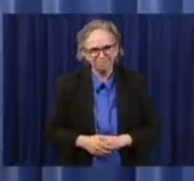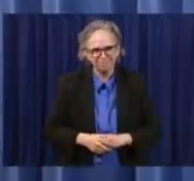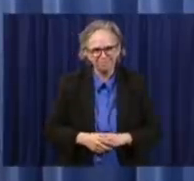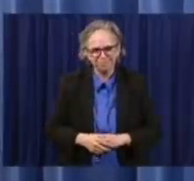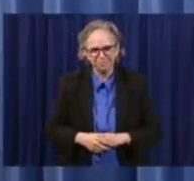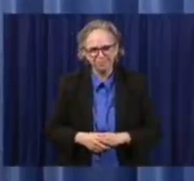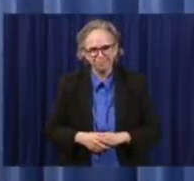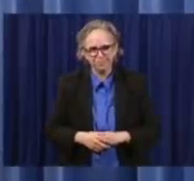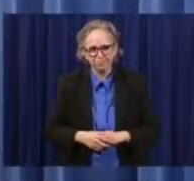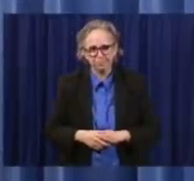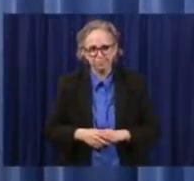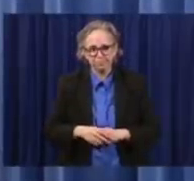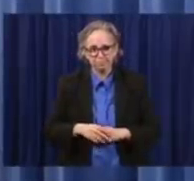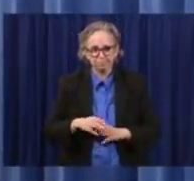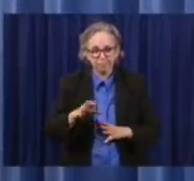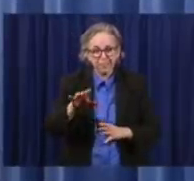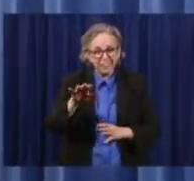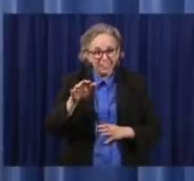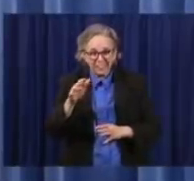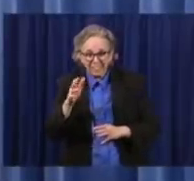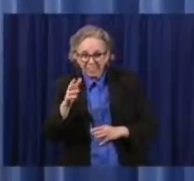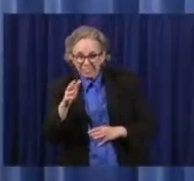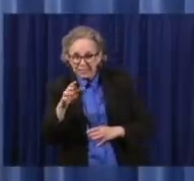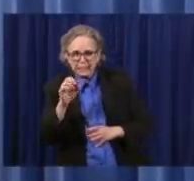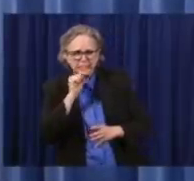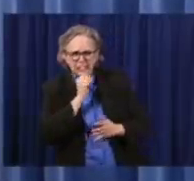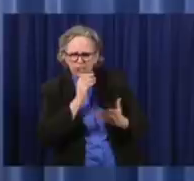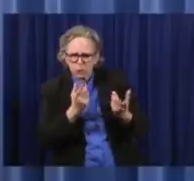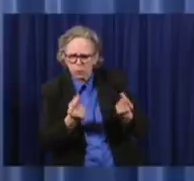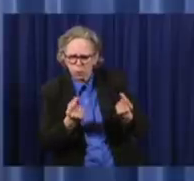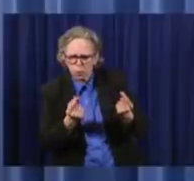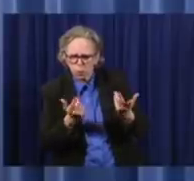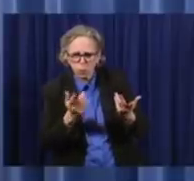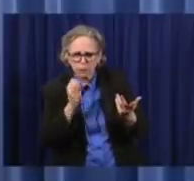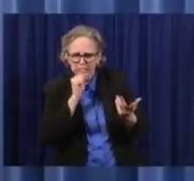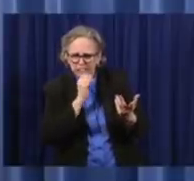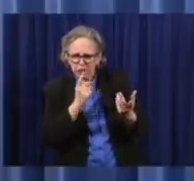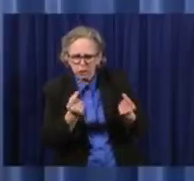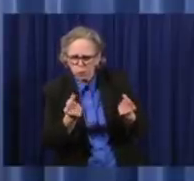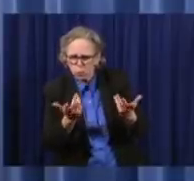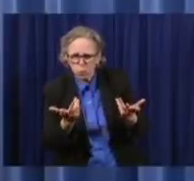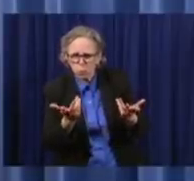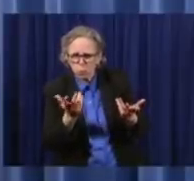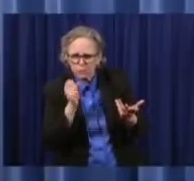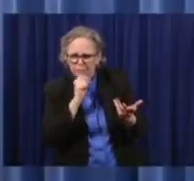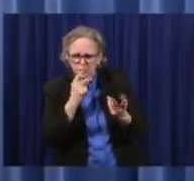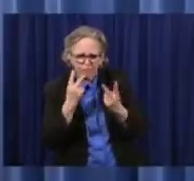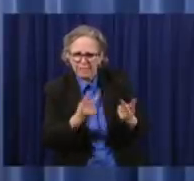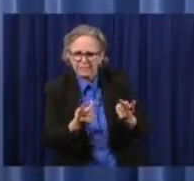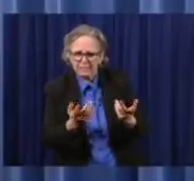Reconnecting with their loved ones who are elderly citizens. Dr. Acton, do you think how long that will take?